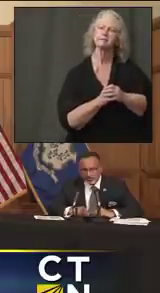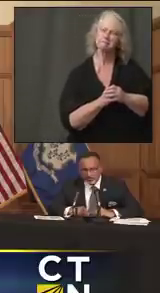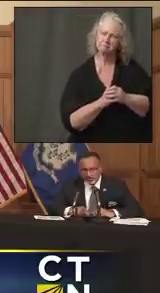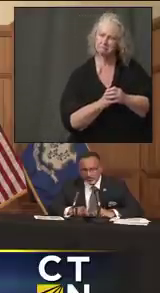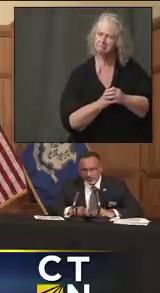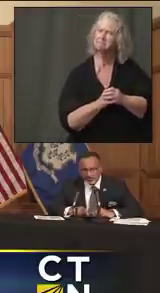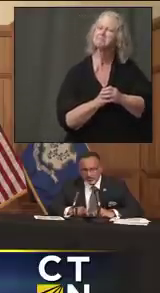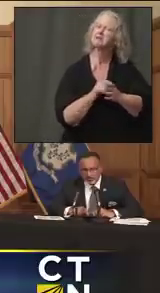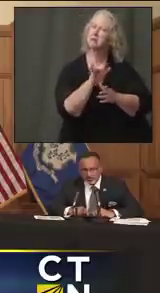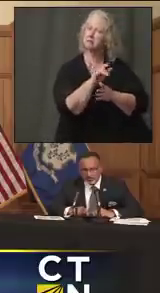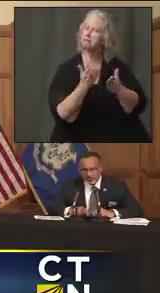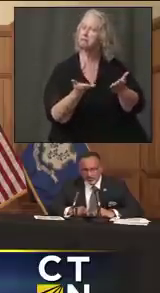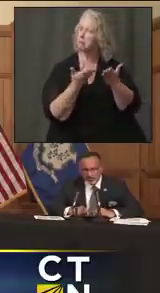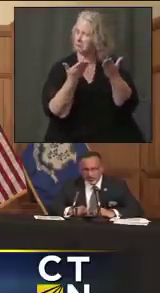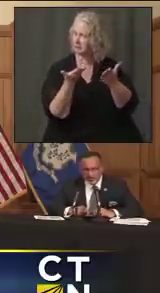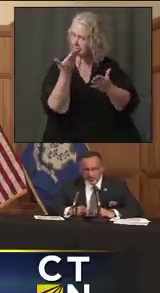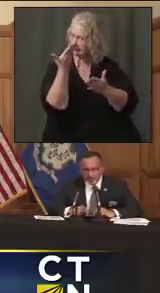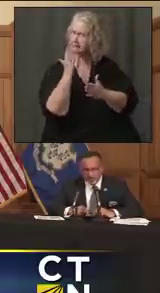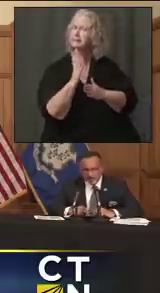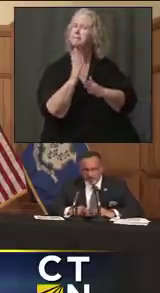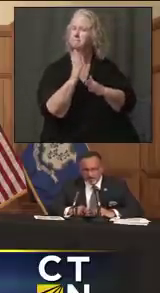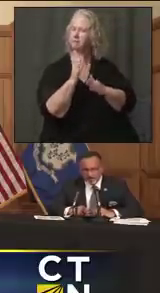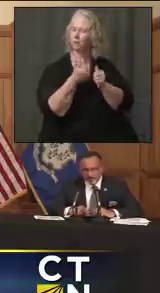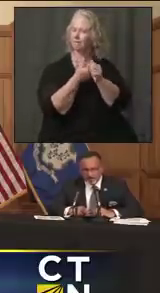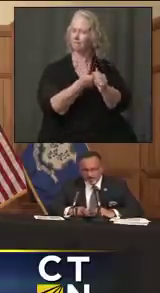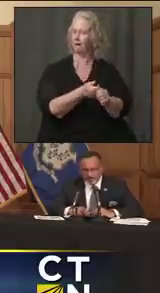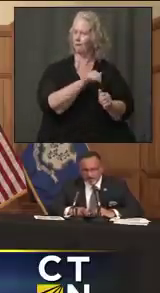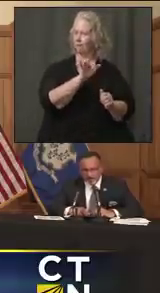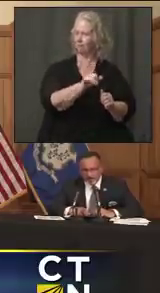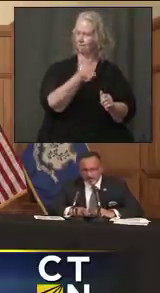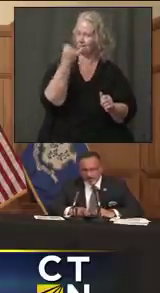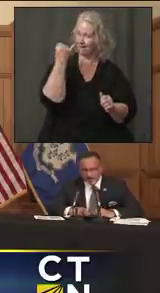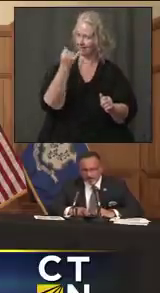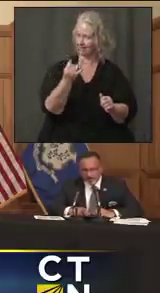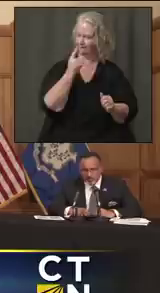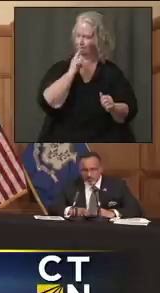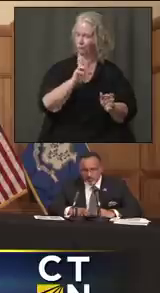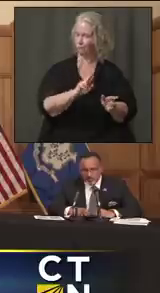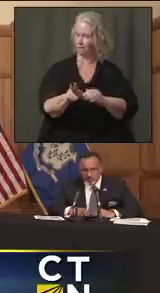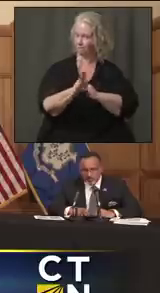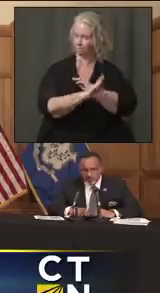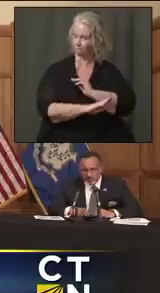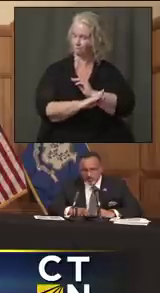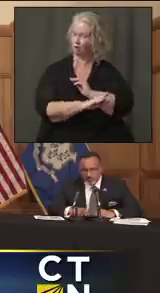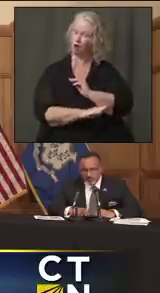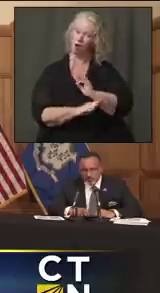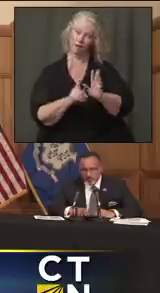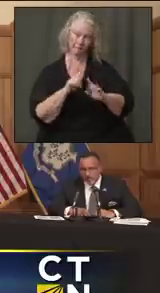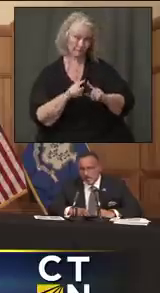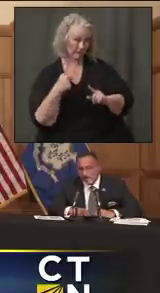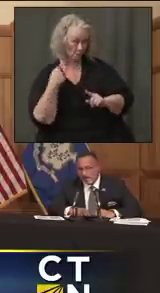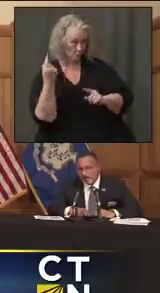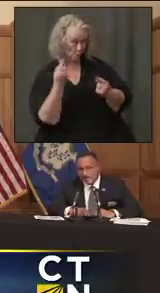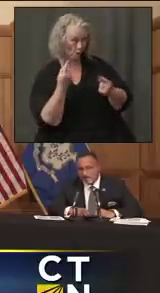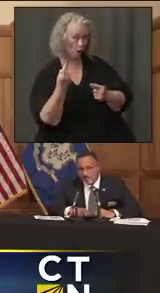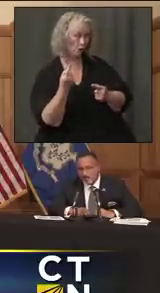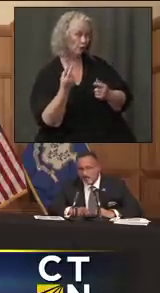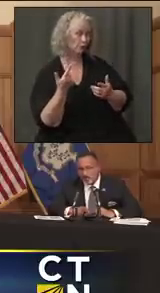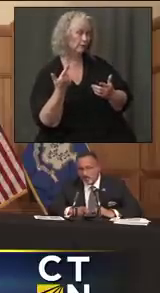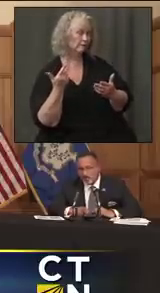these recommendations seem to be made with that assumption for the opening in the fall. I'm wondering if class sizes will be